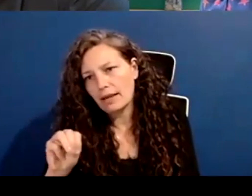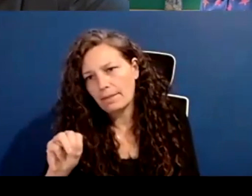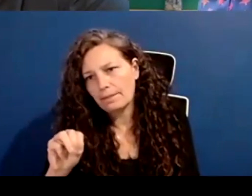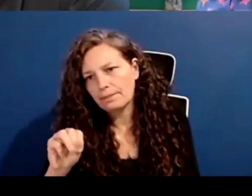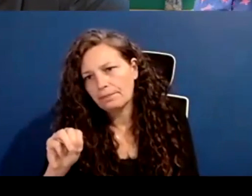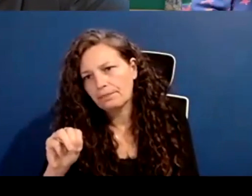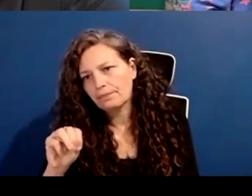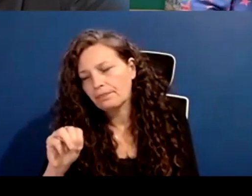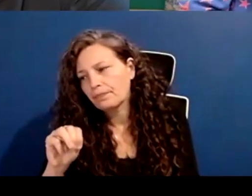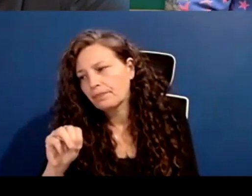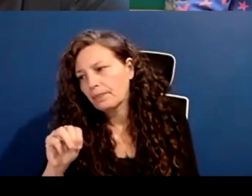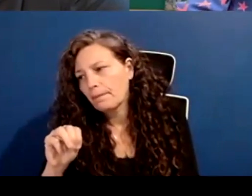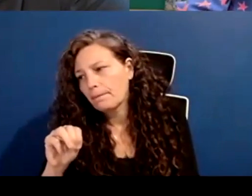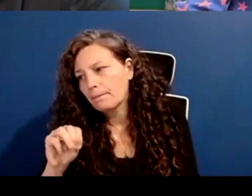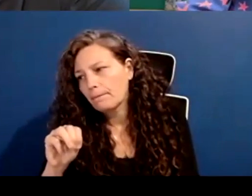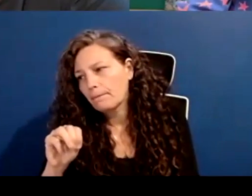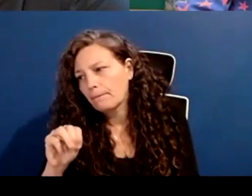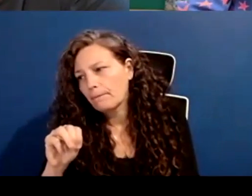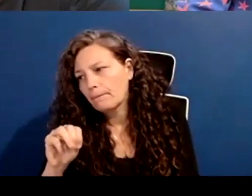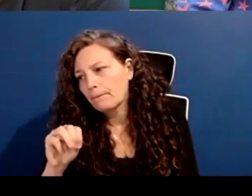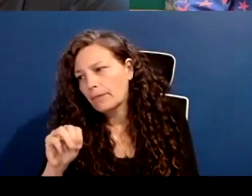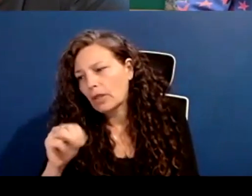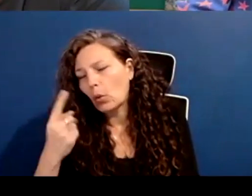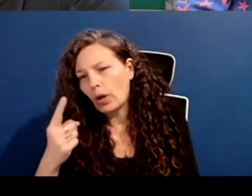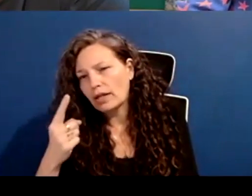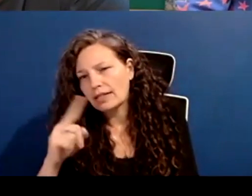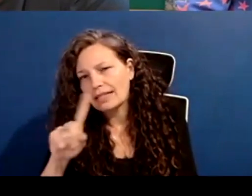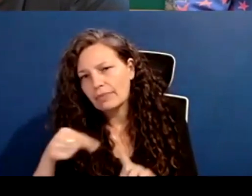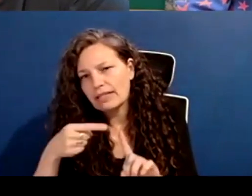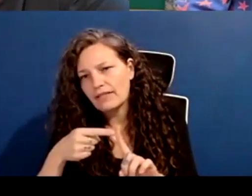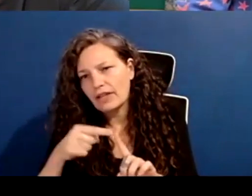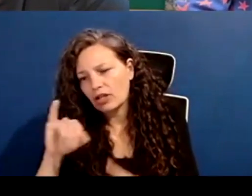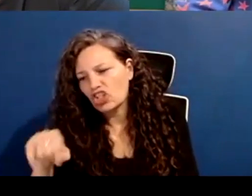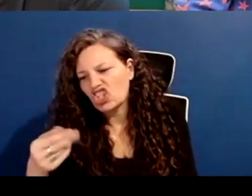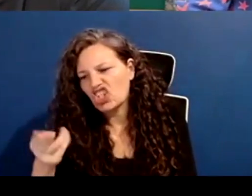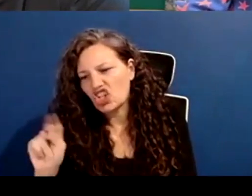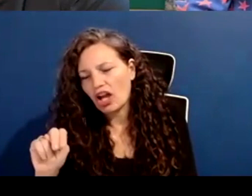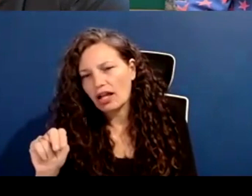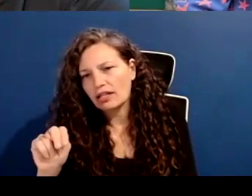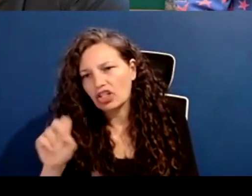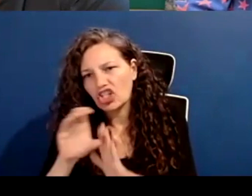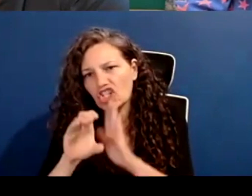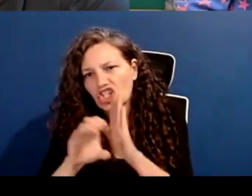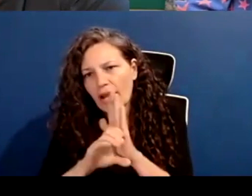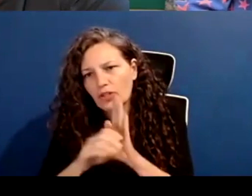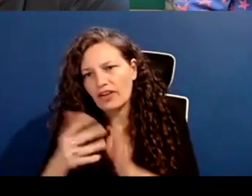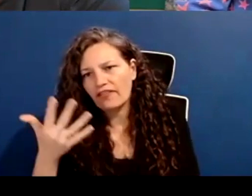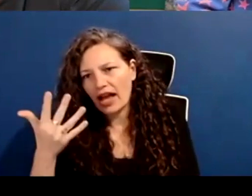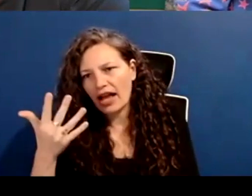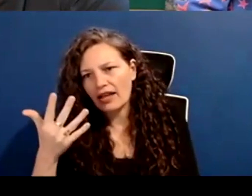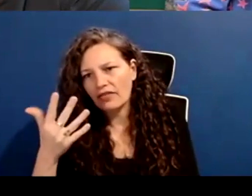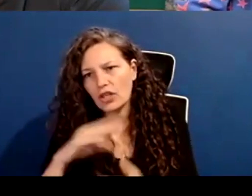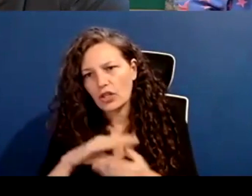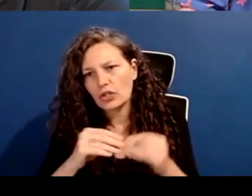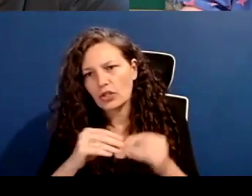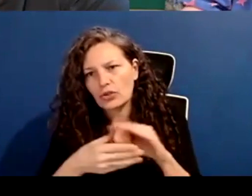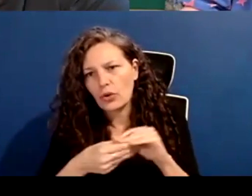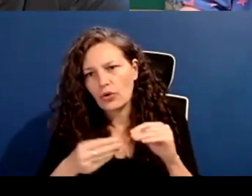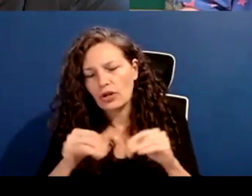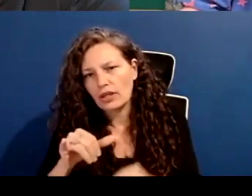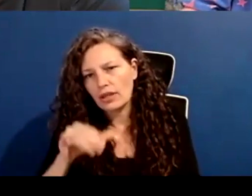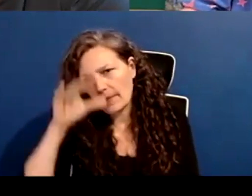would say would be John chapter 5, the story of the man at the pool of